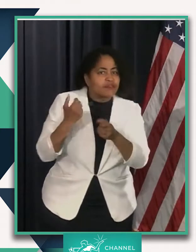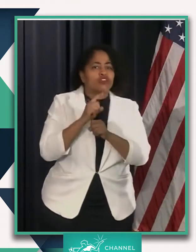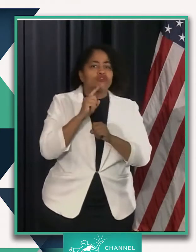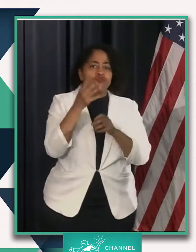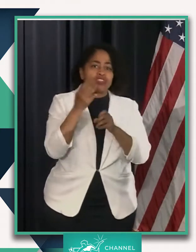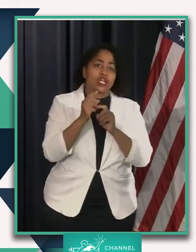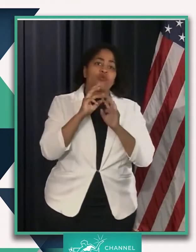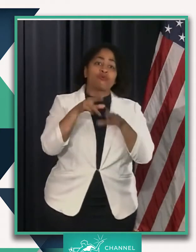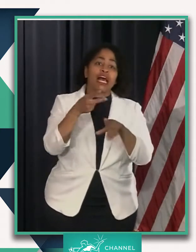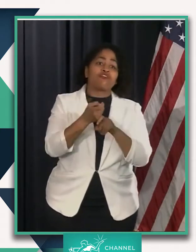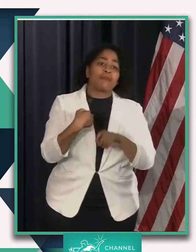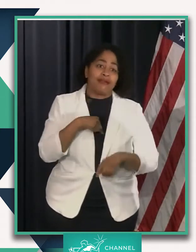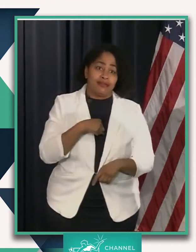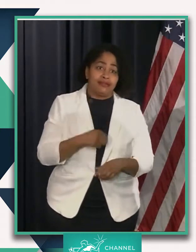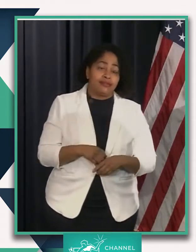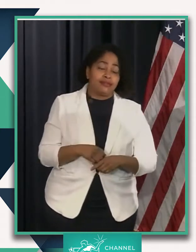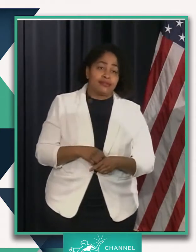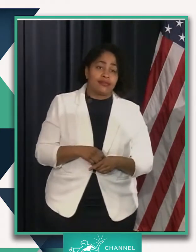from us.